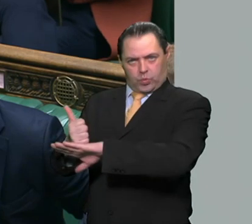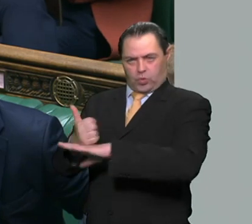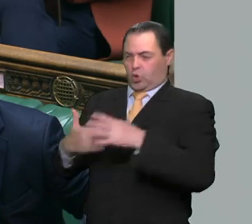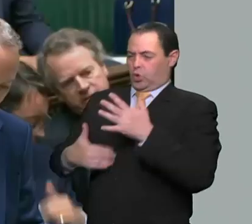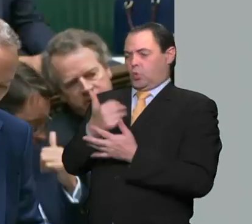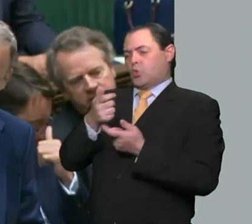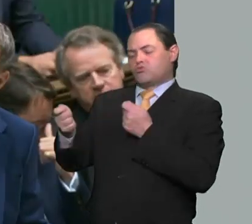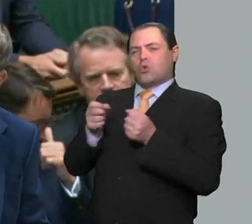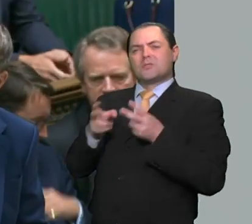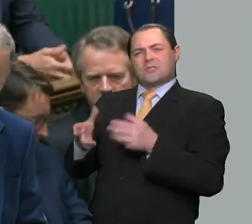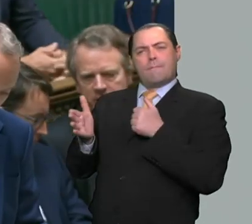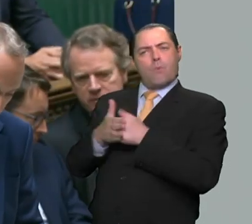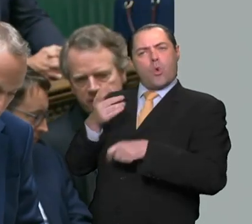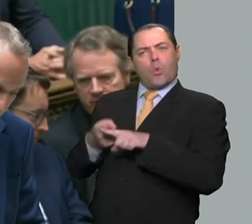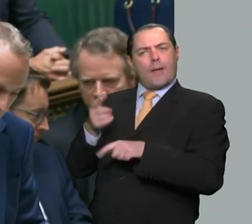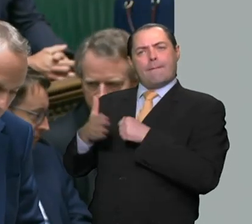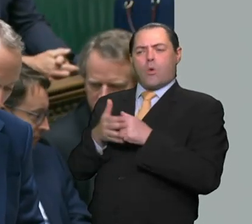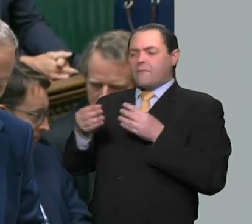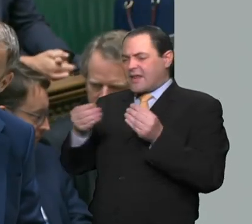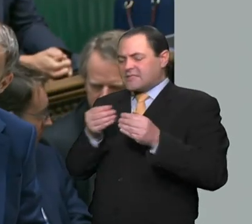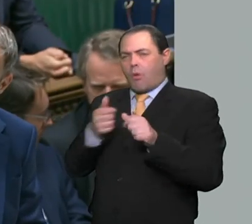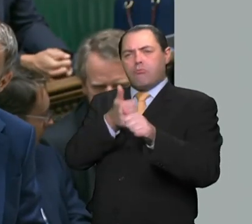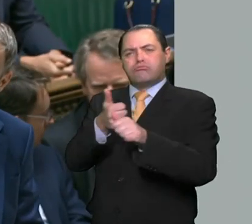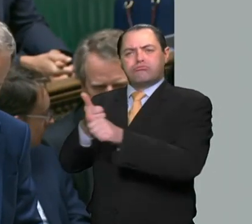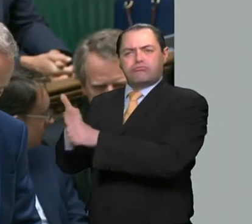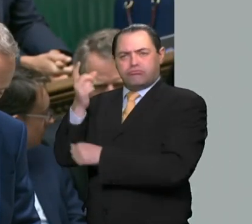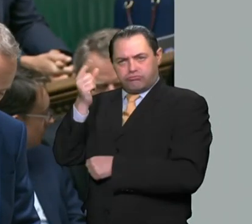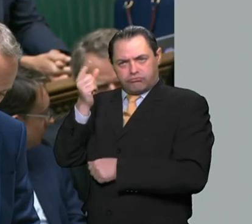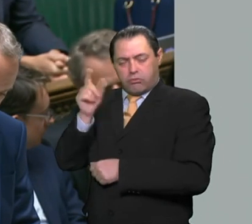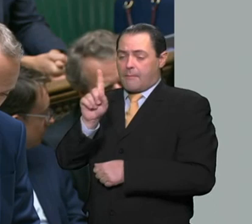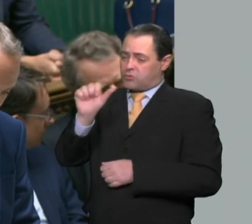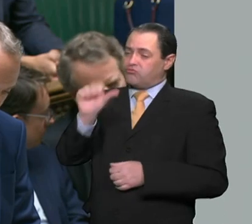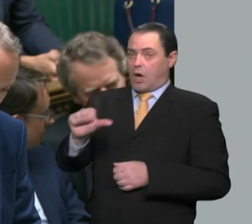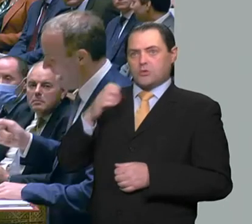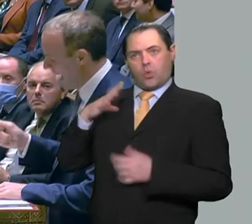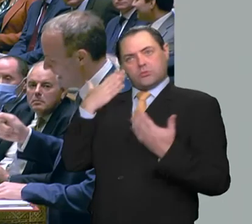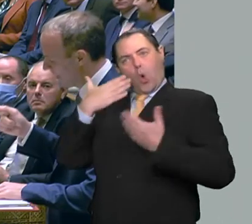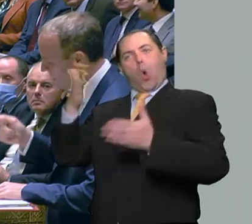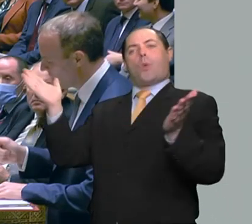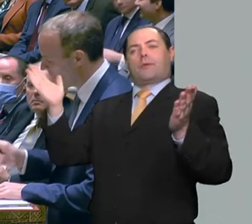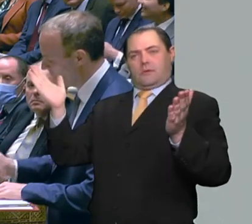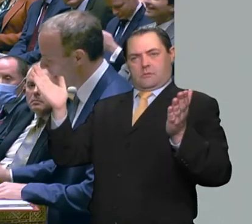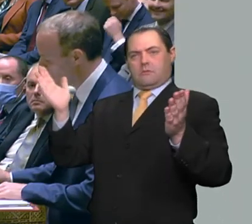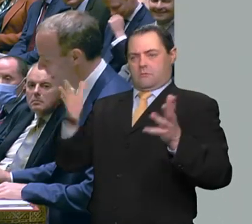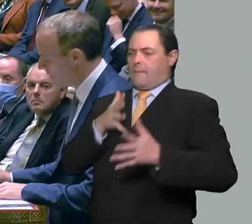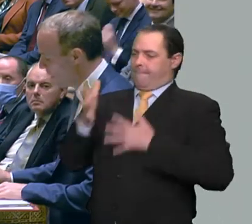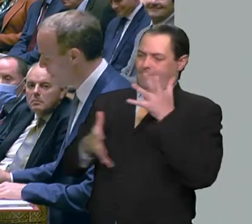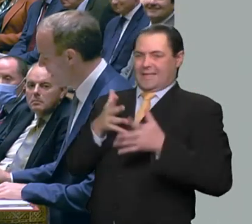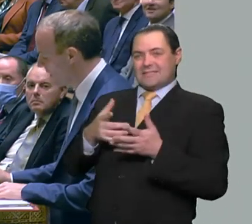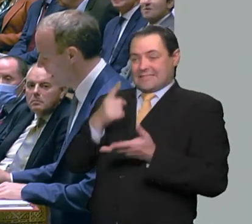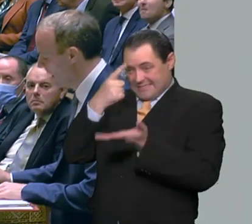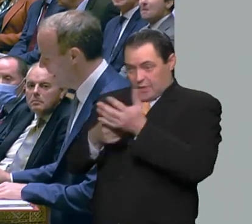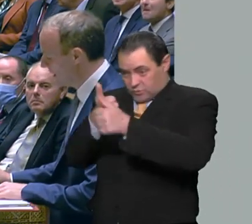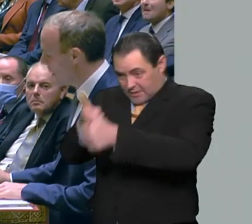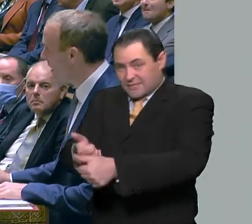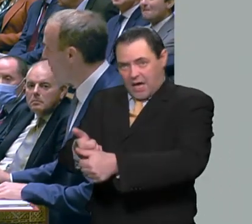provide quicker and more flexible support to British businesses, but he's right with what he said about transparency, and decisions on subsidies that were